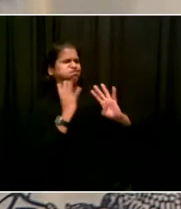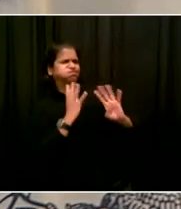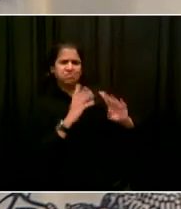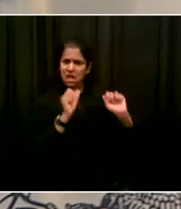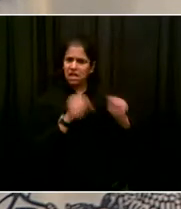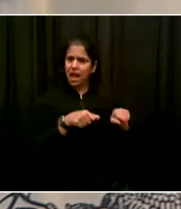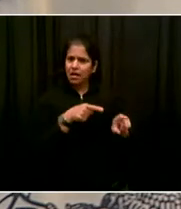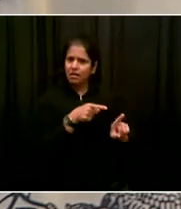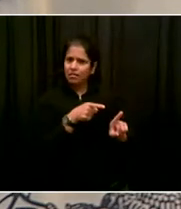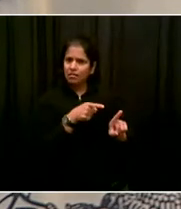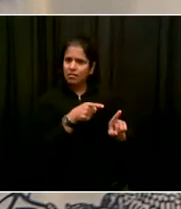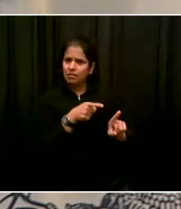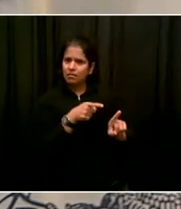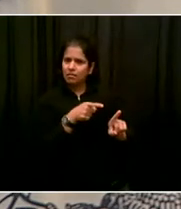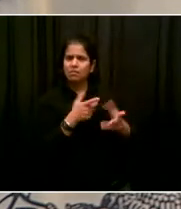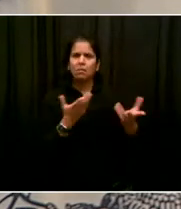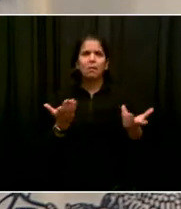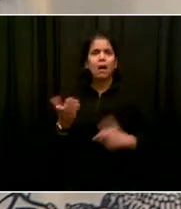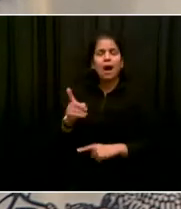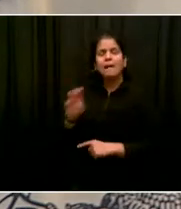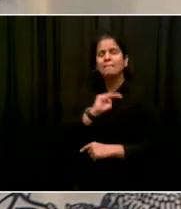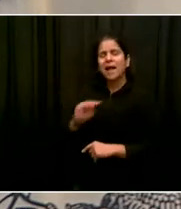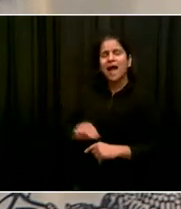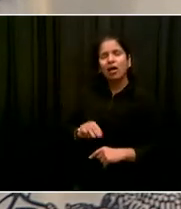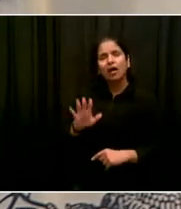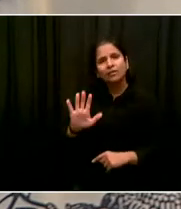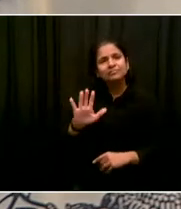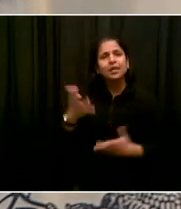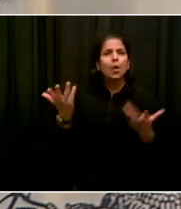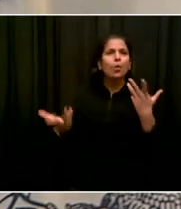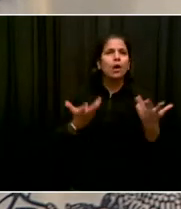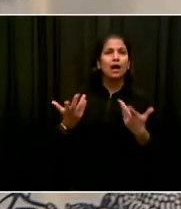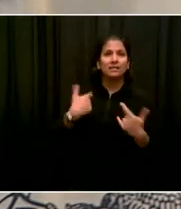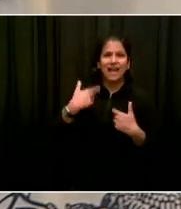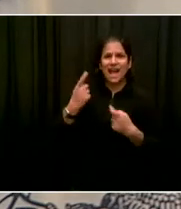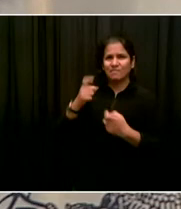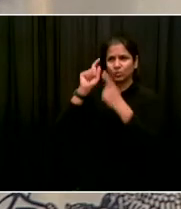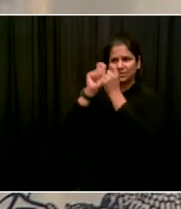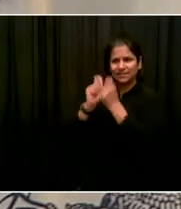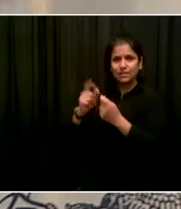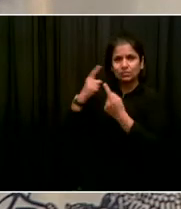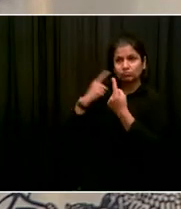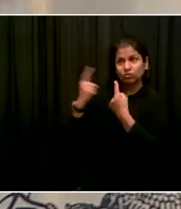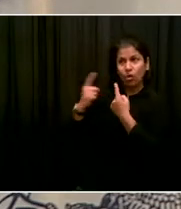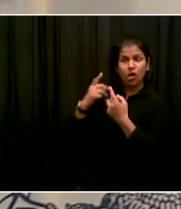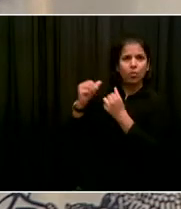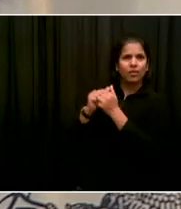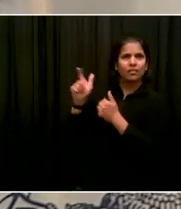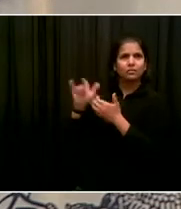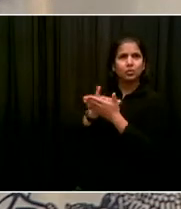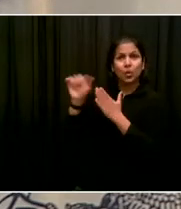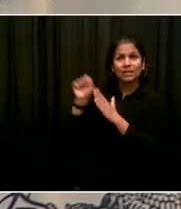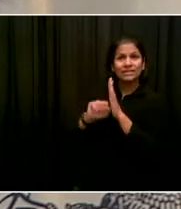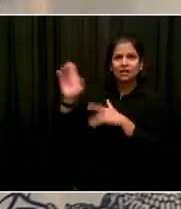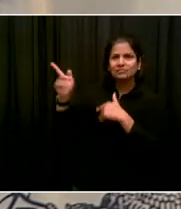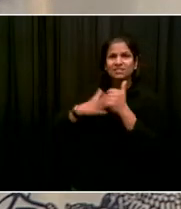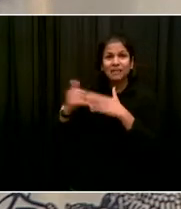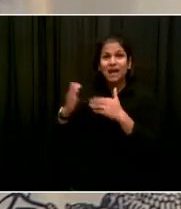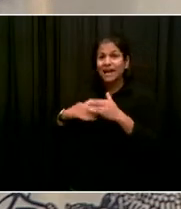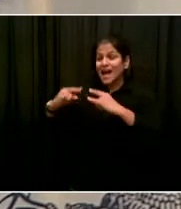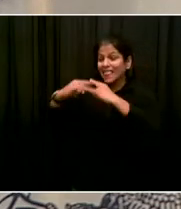details, obviously, but I will say to you, Steve, every bit helps, and we welcome the help, both in terms of